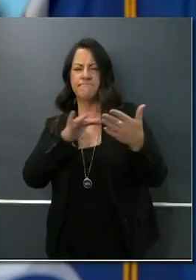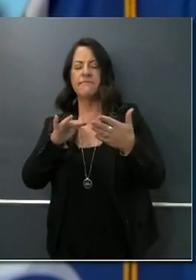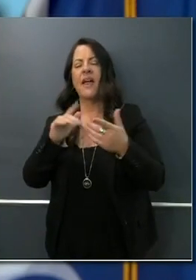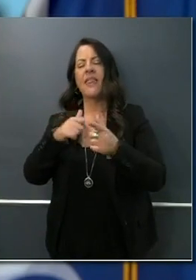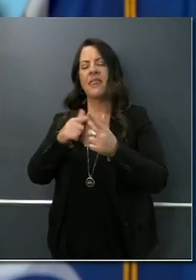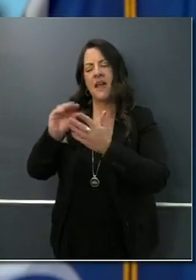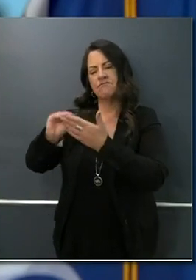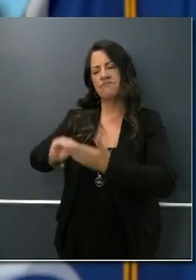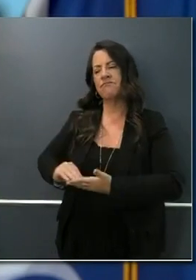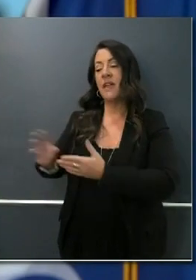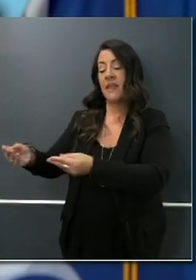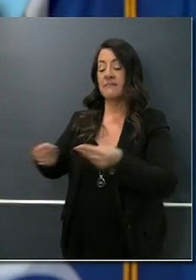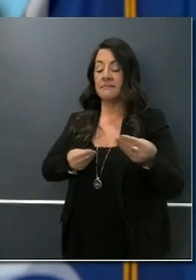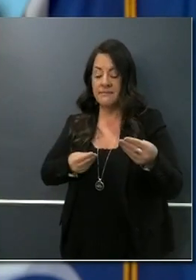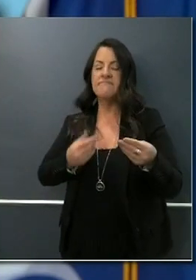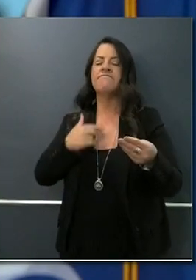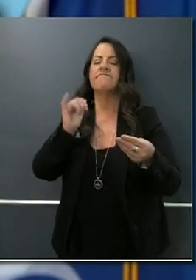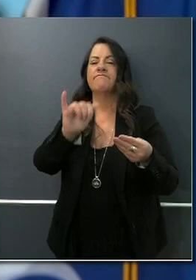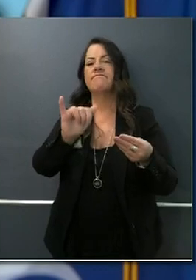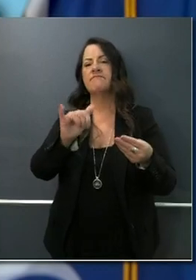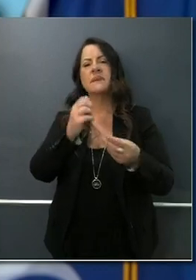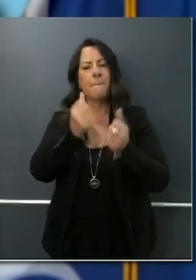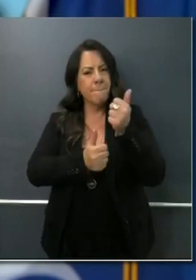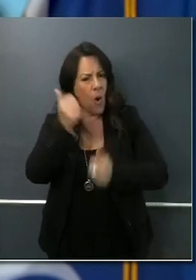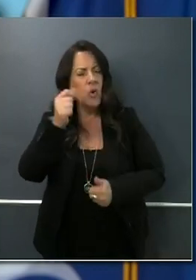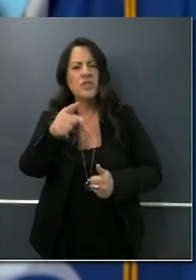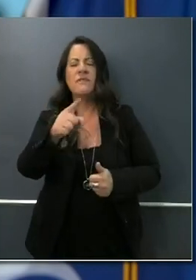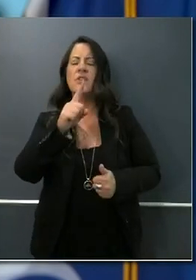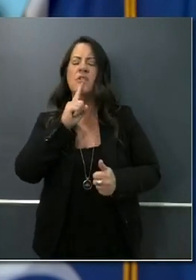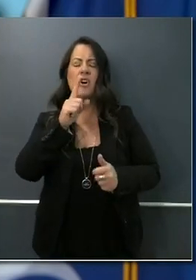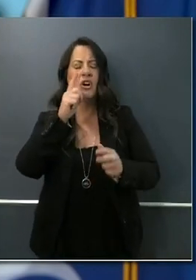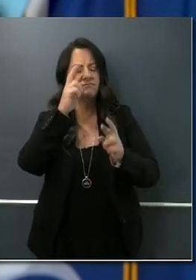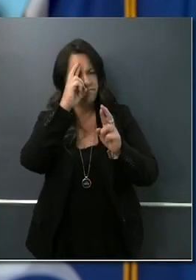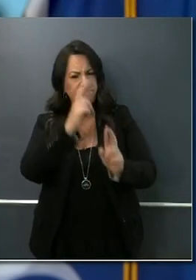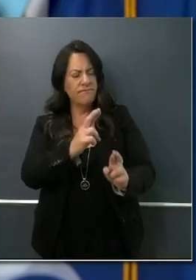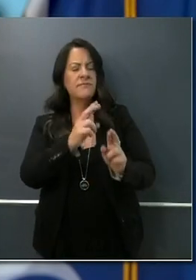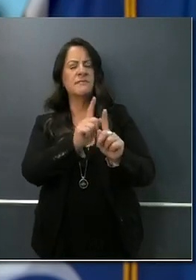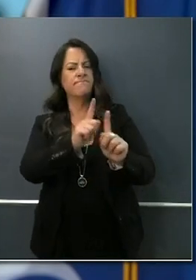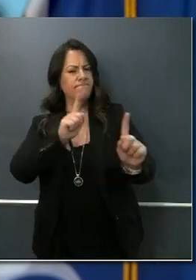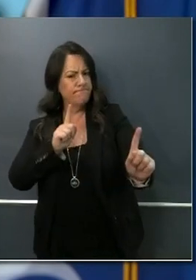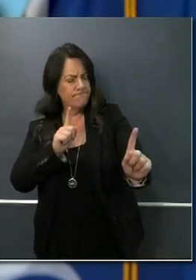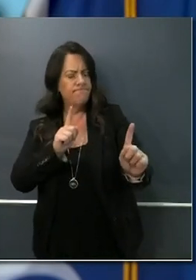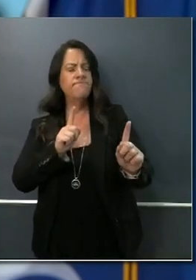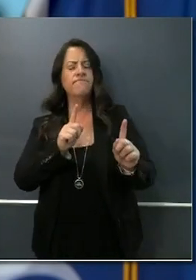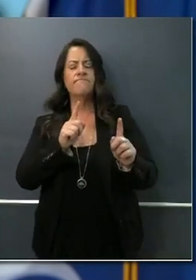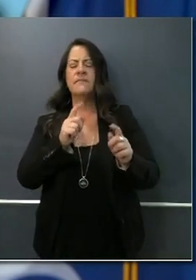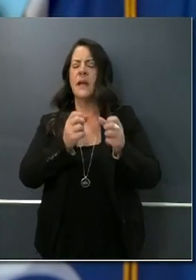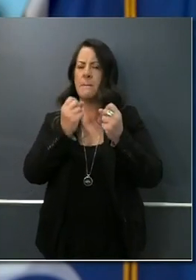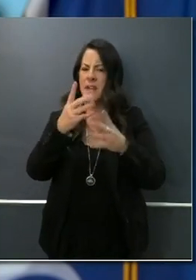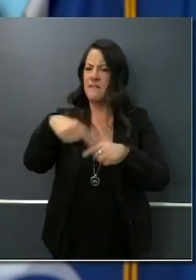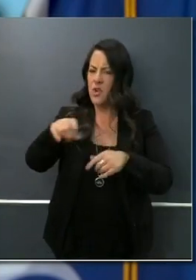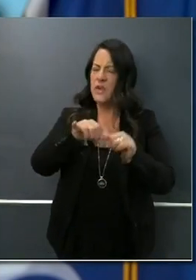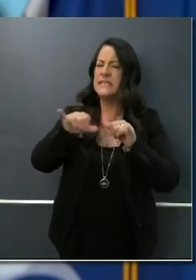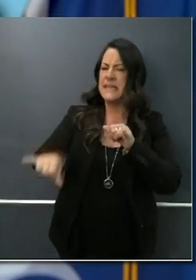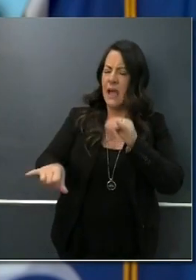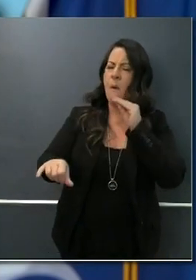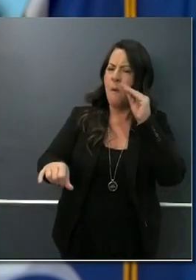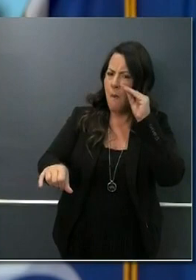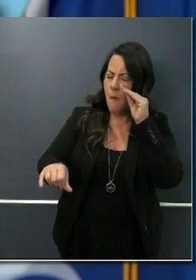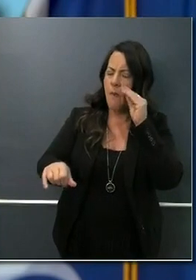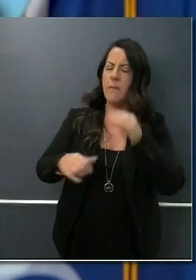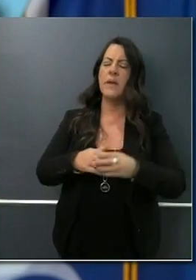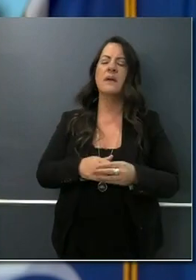are still socially distancing and are abiding by the stay-at-home order. And not everybody that's moving, even an increase in